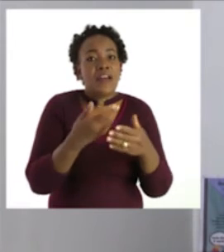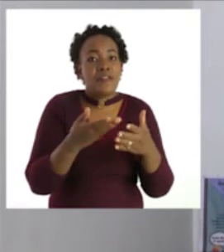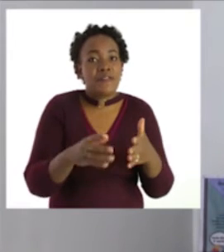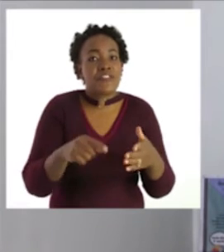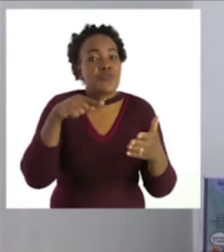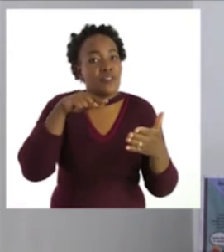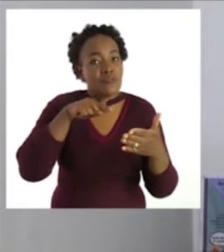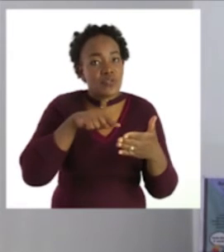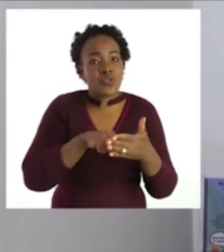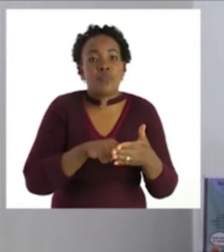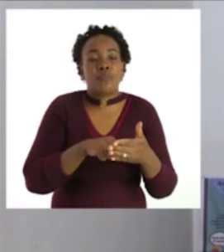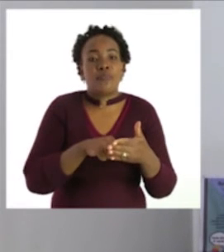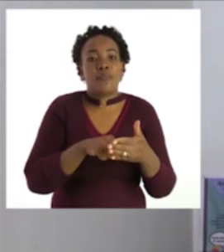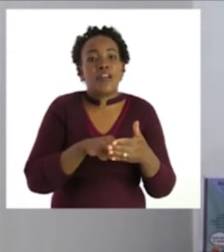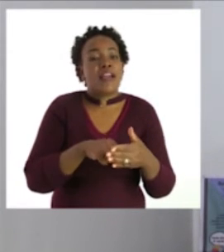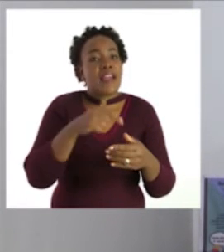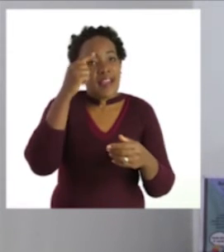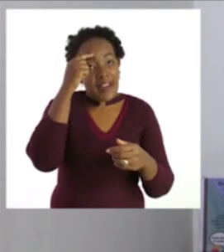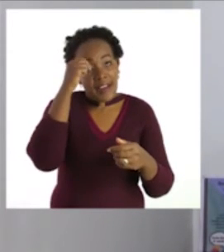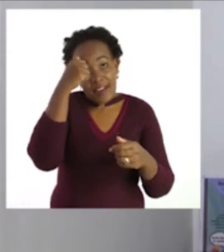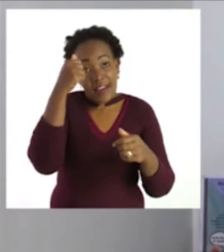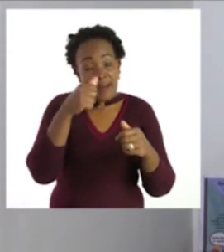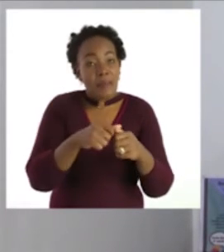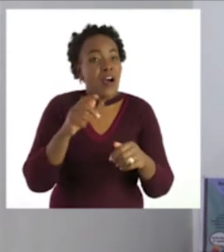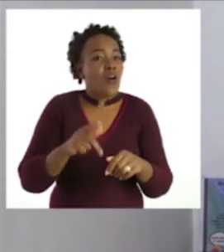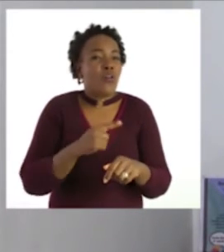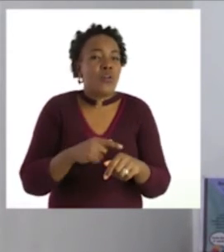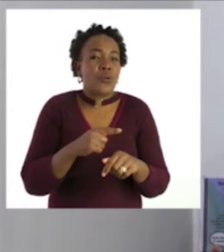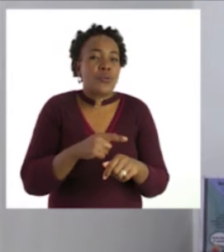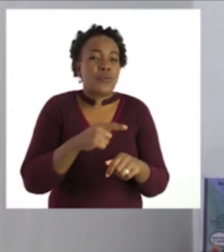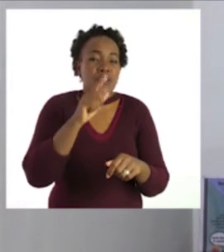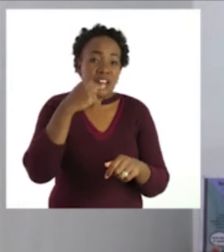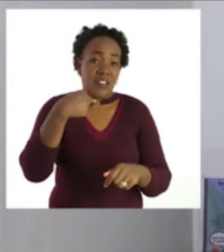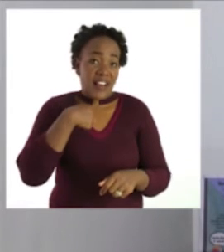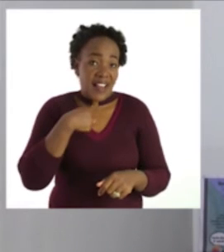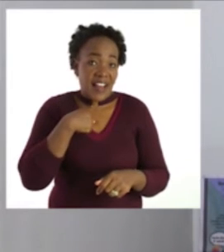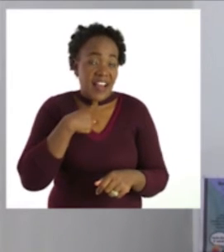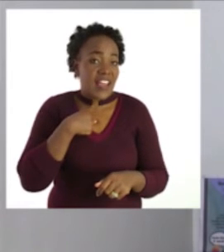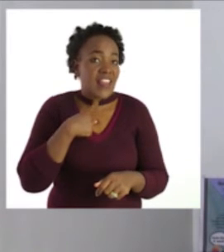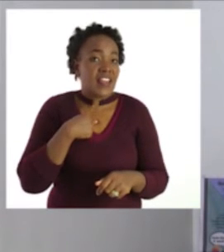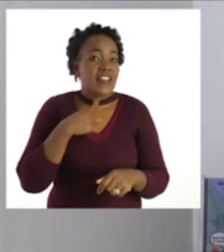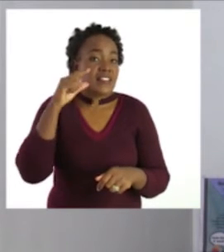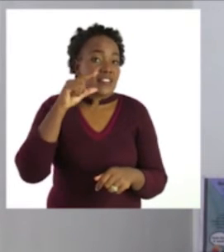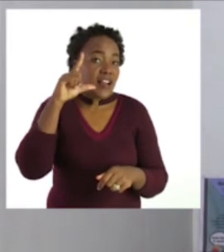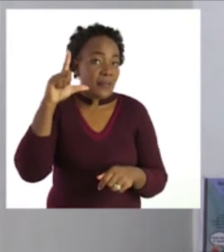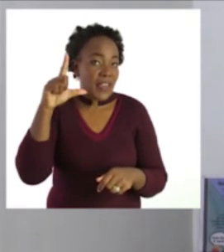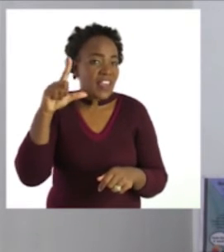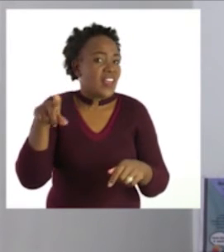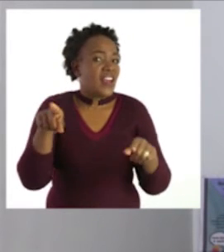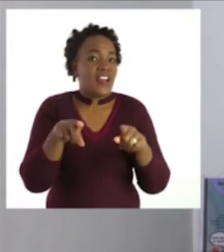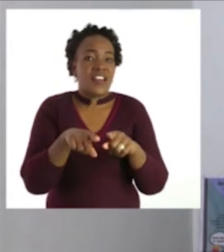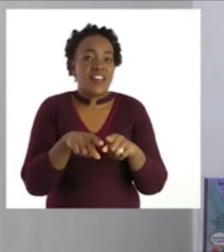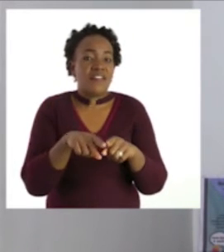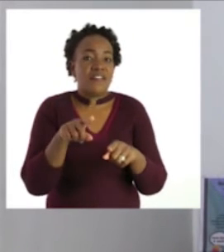every time you are writing I, you must write a capital letter, even if it's in the middle